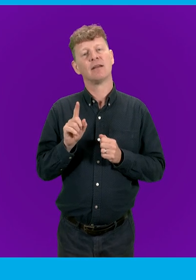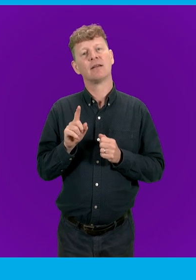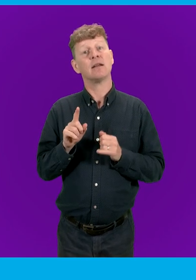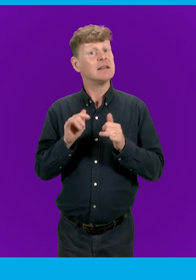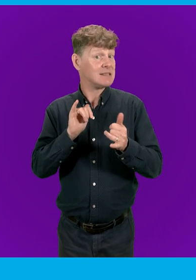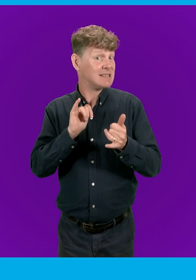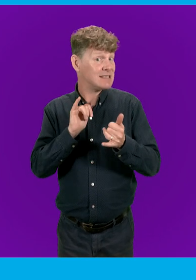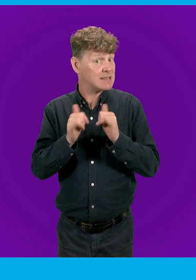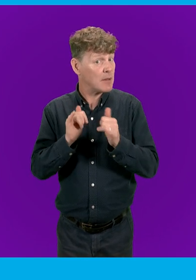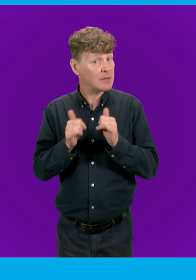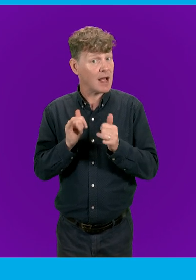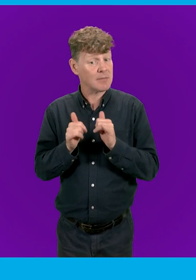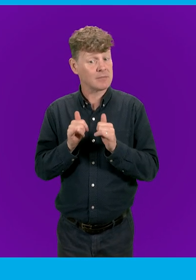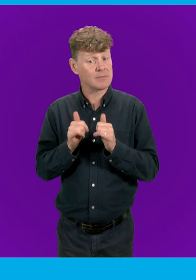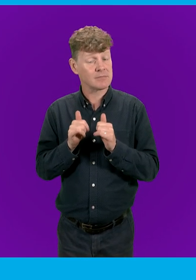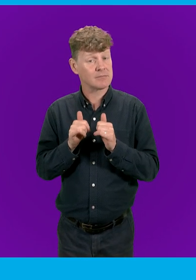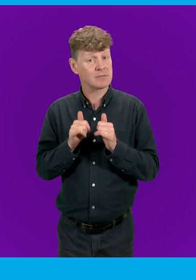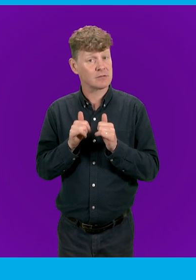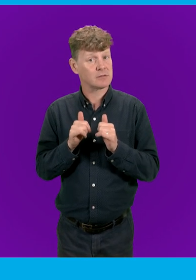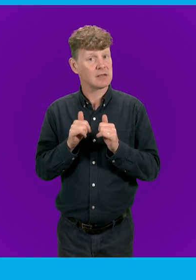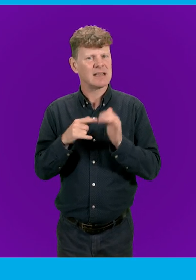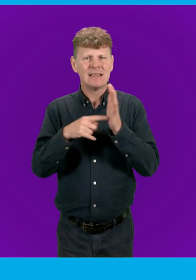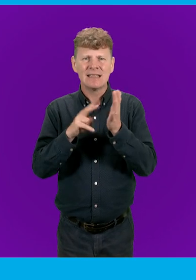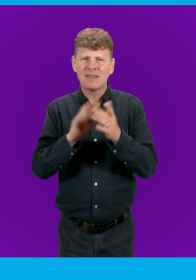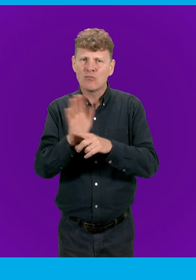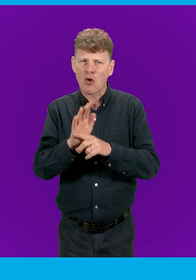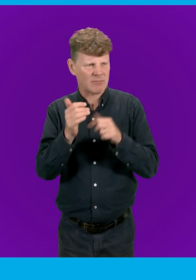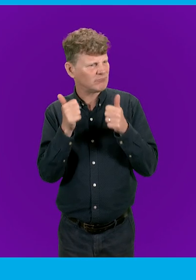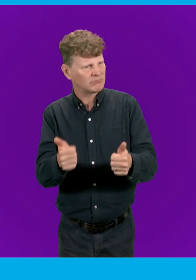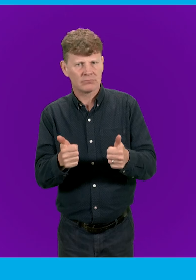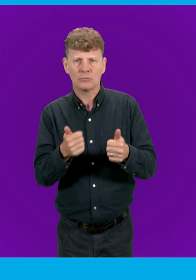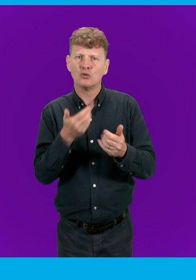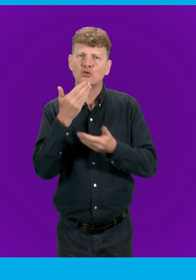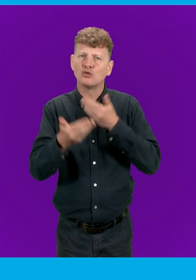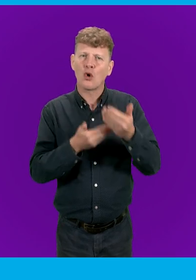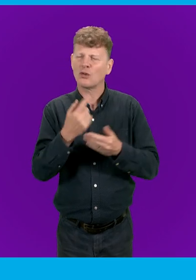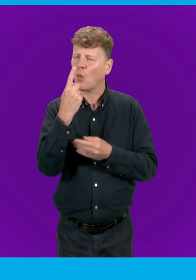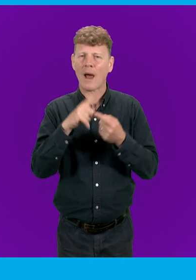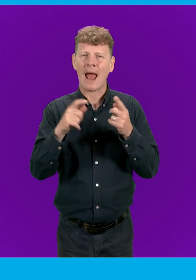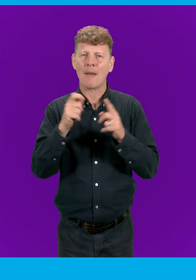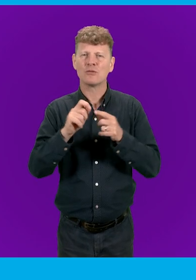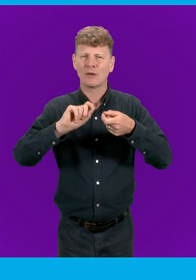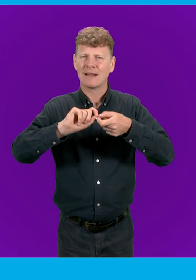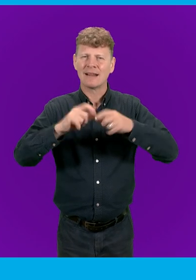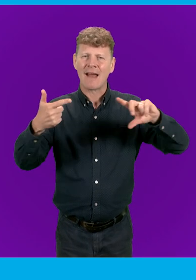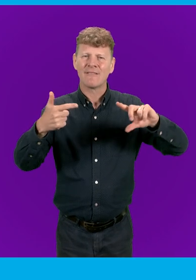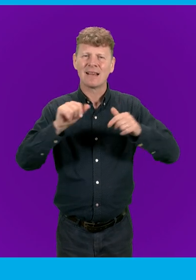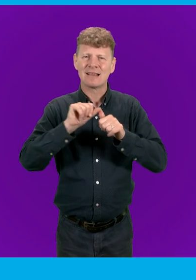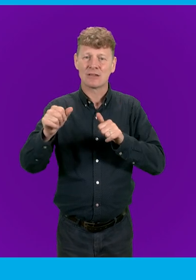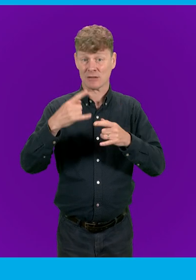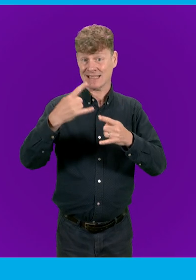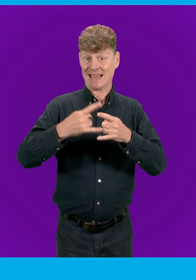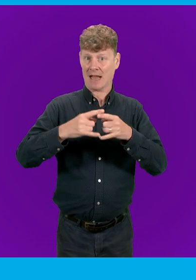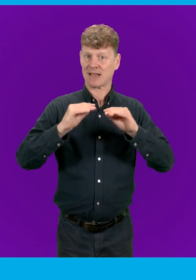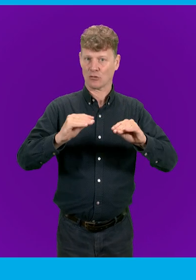well-handled stories in TV programmes. Like, I think there's an episode of Netflix series Sex Education